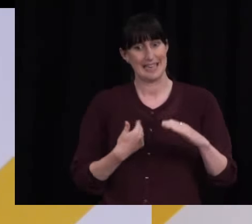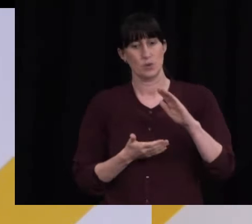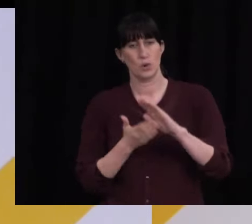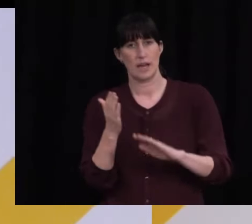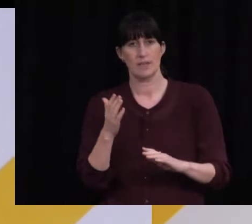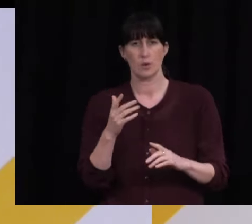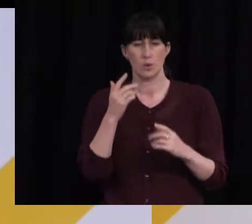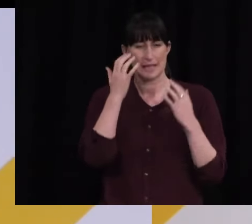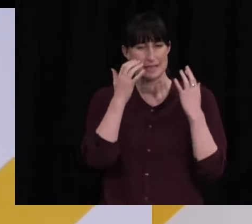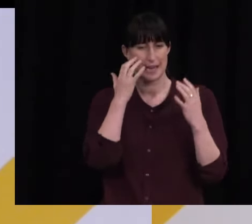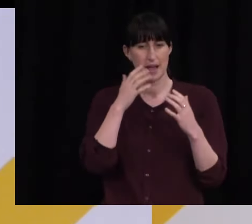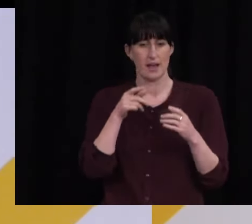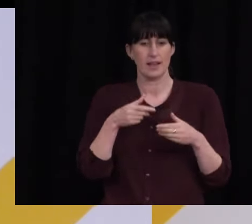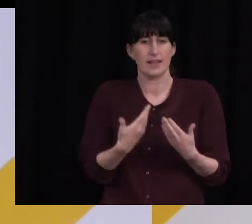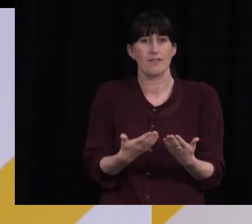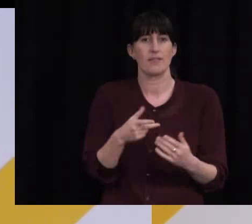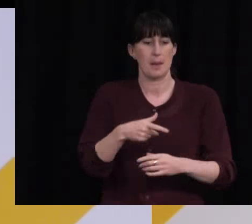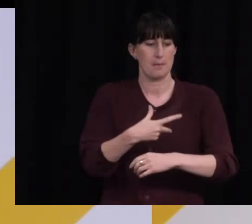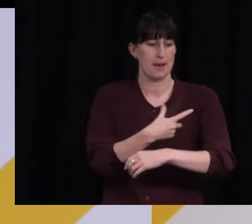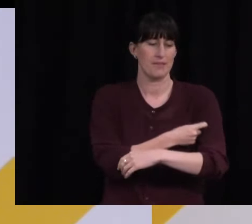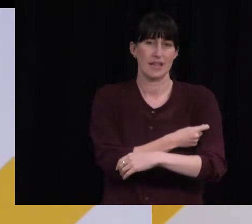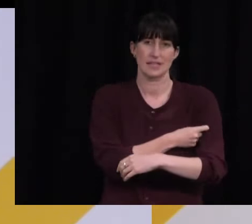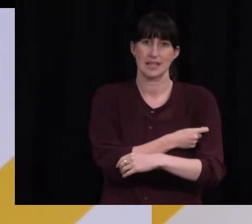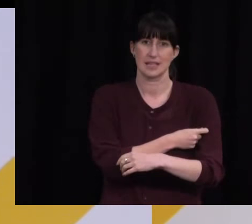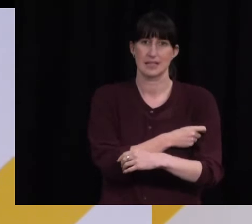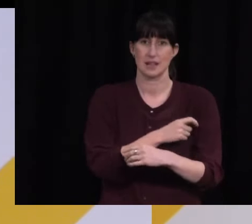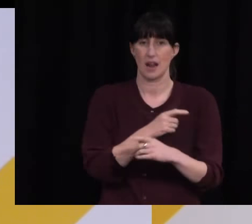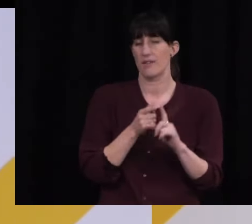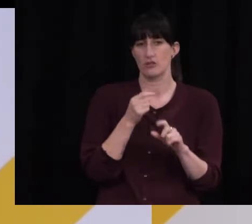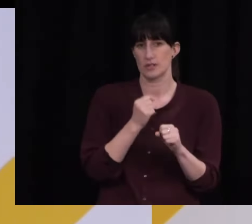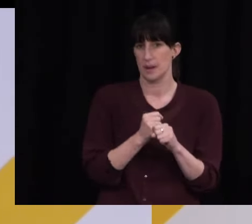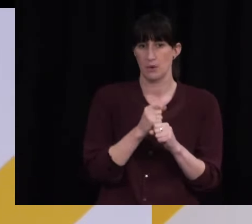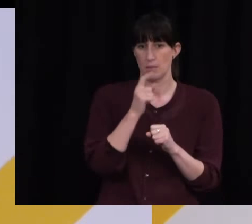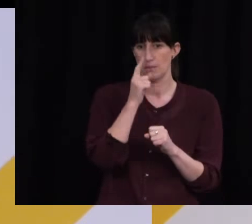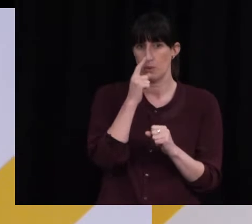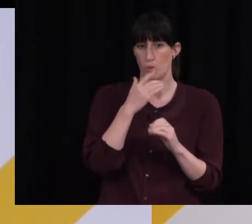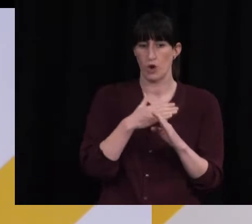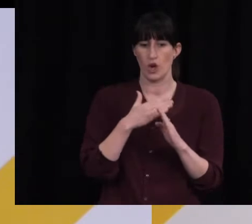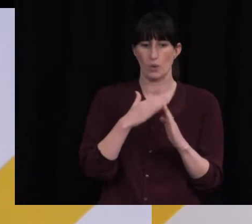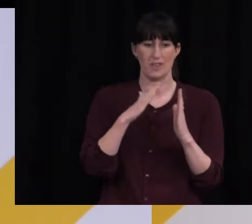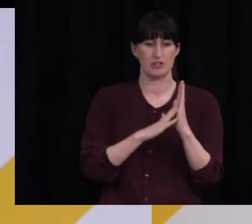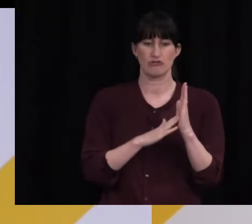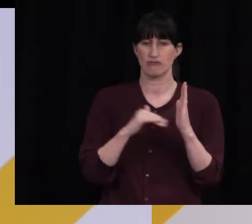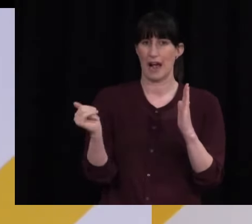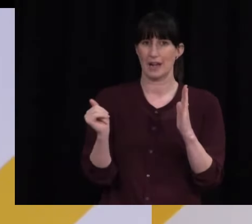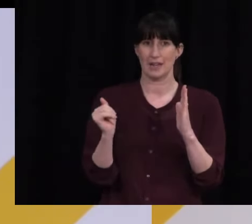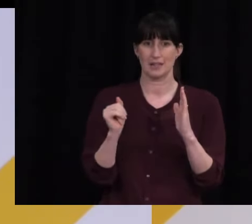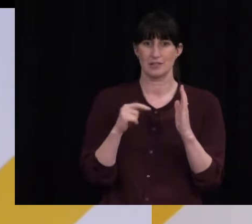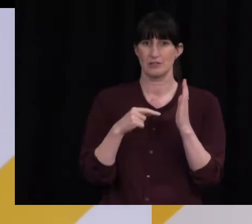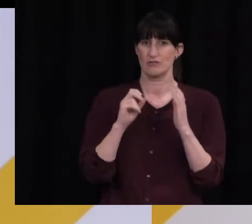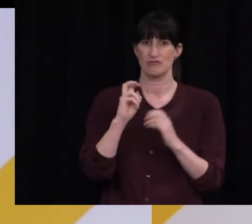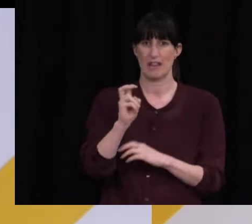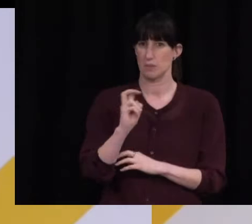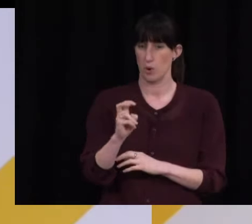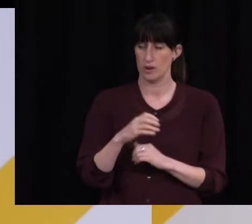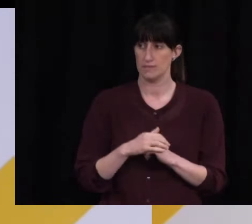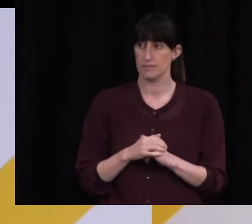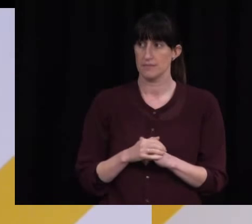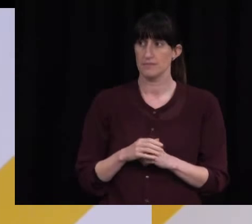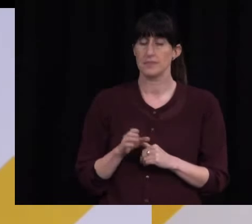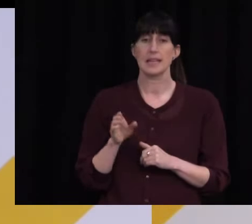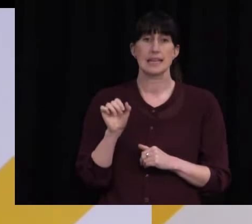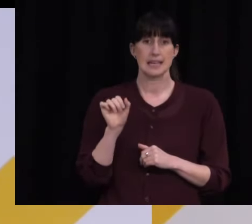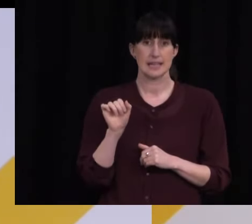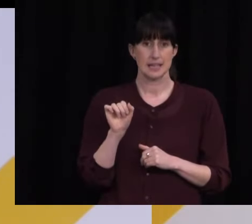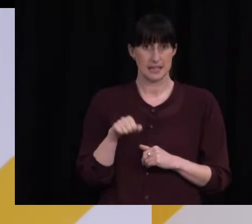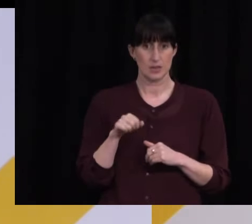to travel between truckers and whatnot. Would you require vaccination then, or is that a step too far? We have been working with those freight companies to